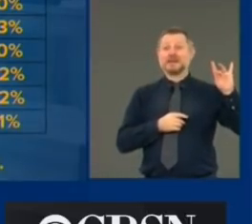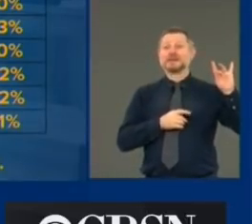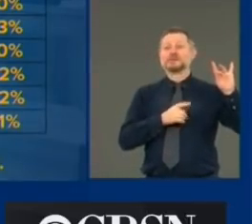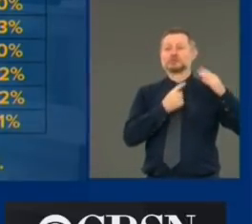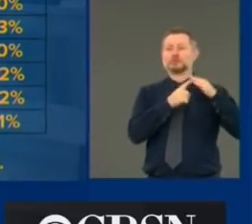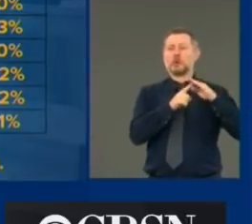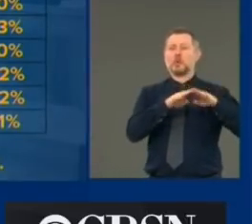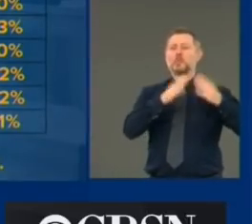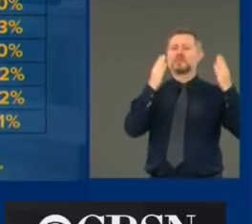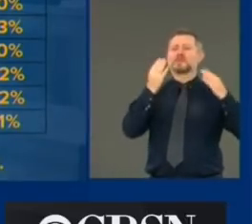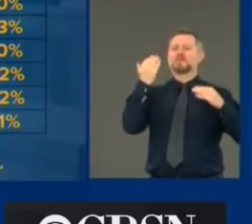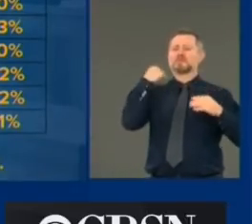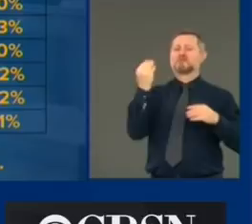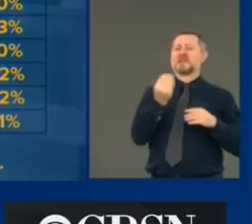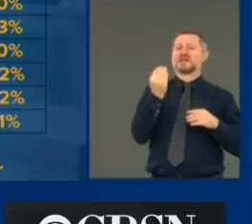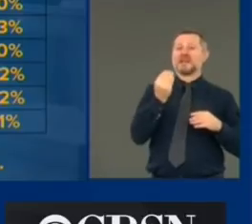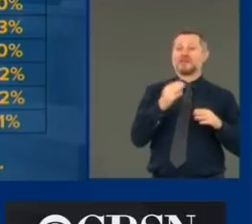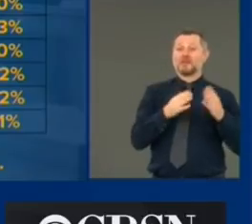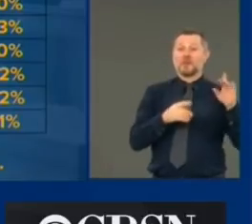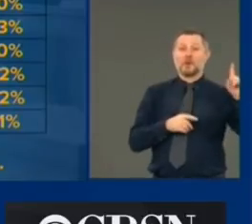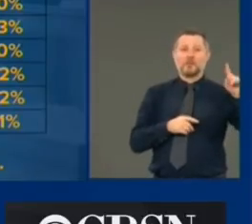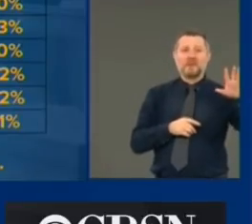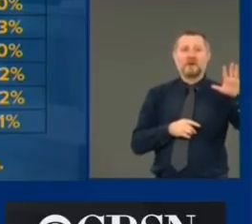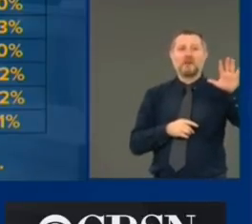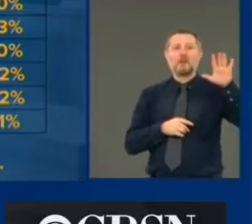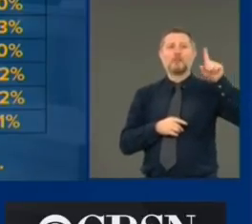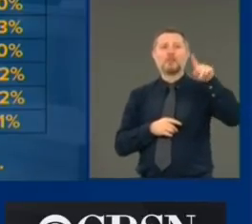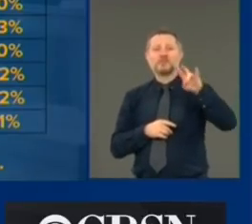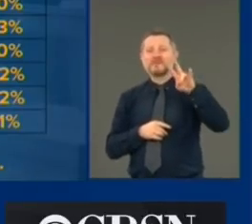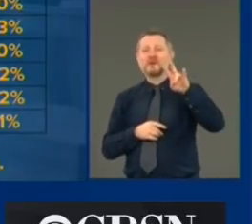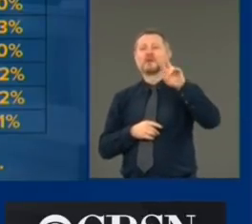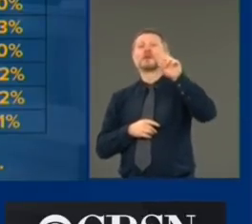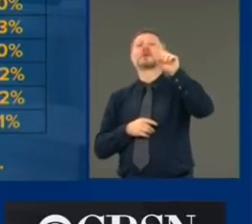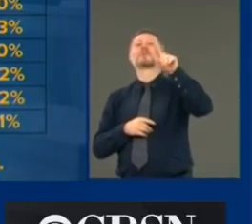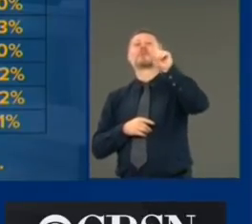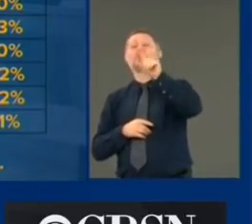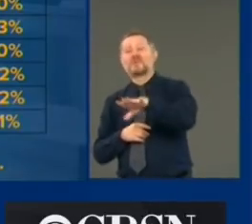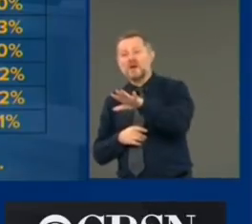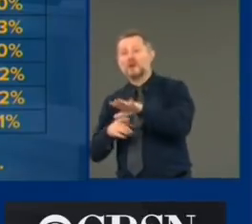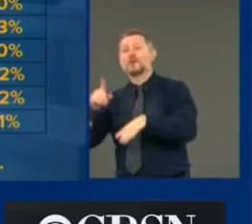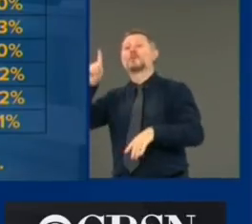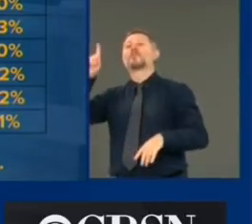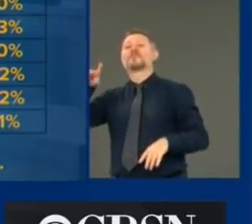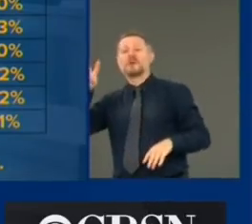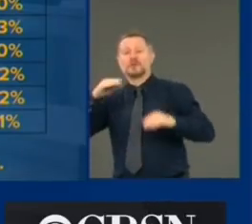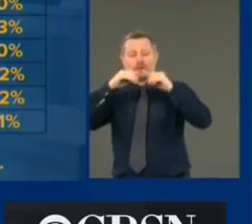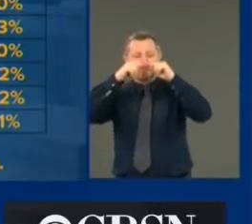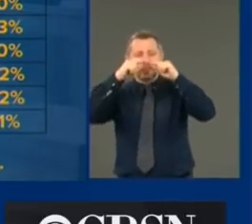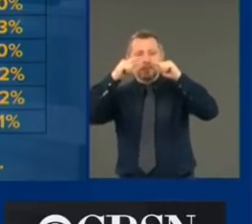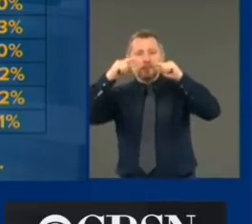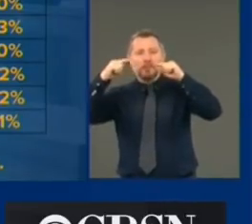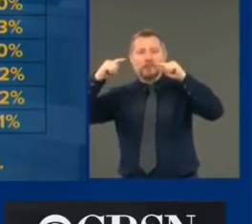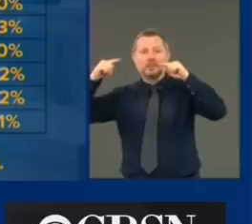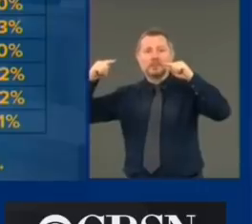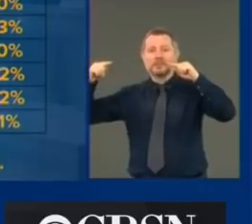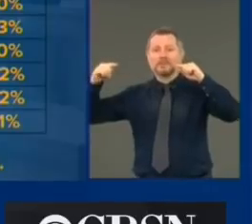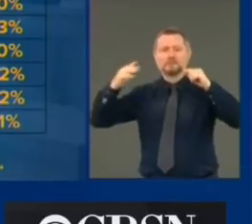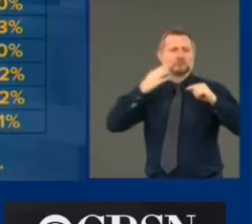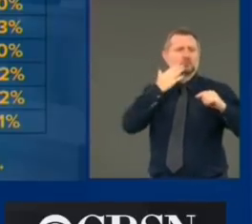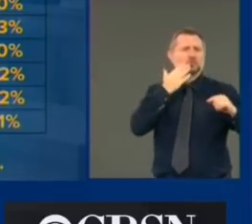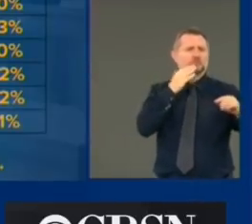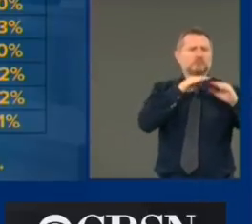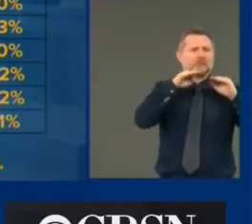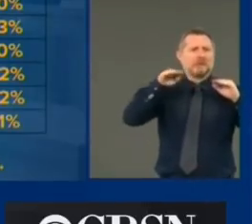to open. 1.5, 1.7, 1.5, 1.7. Great. You'll